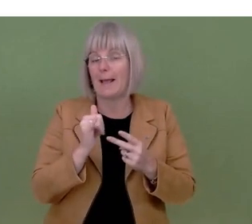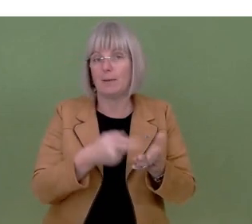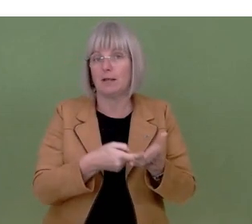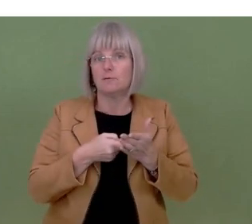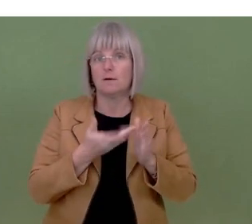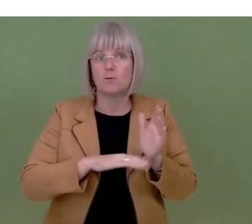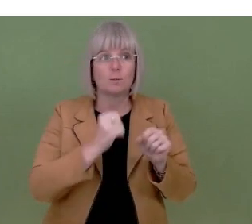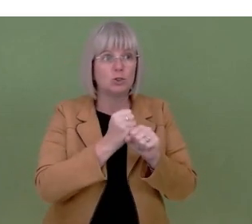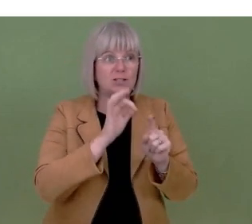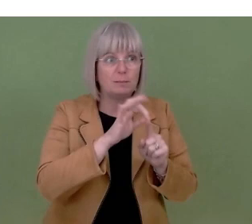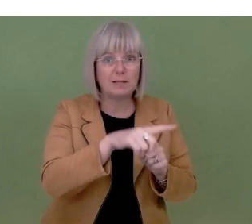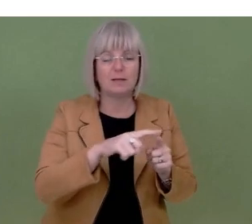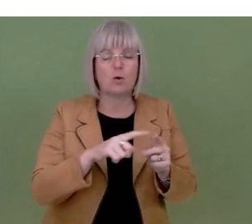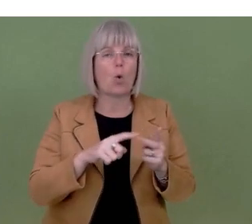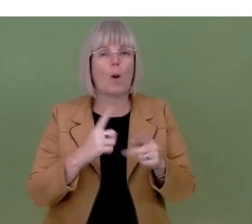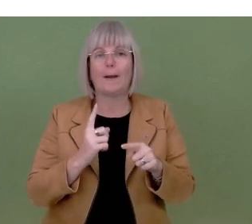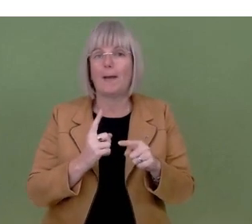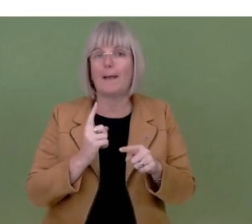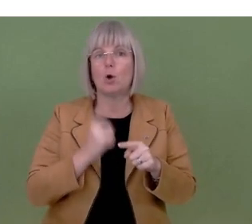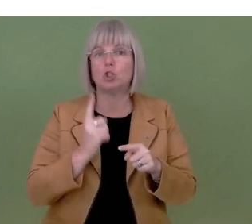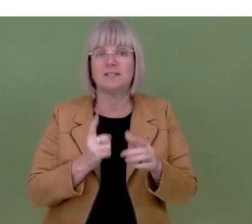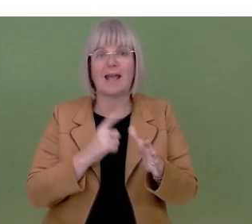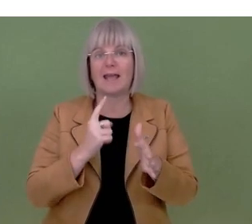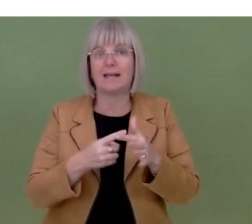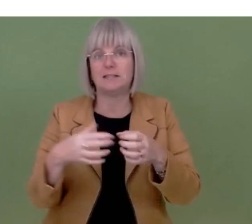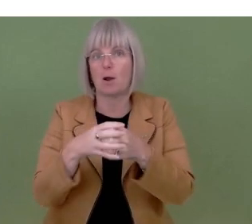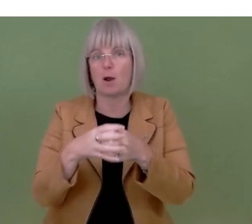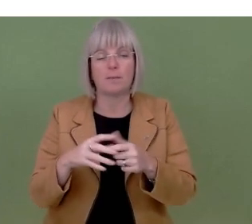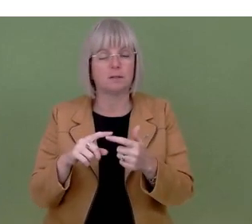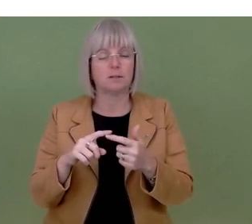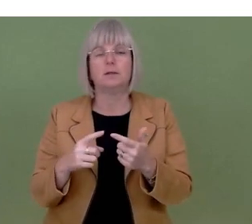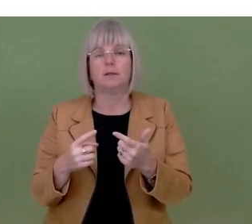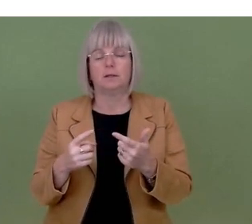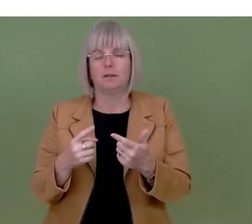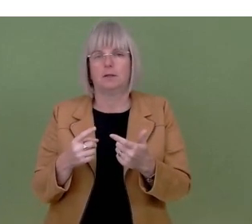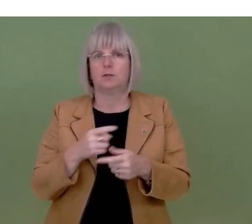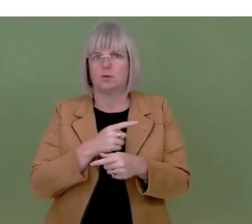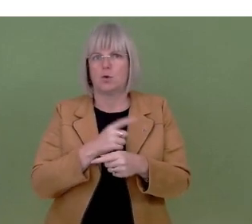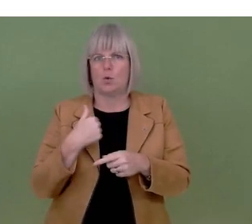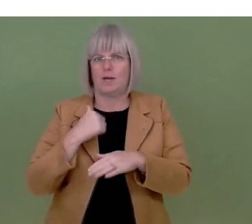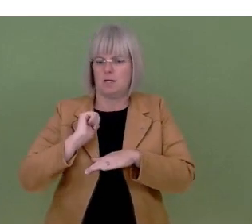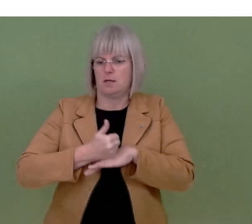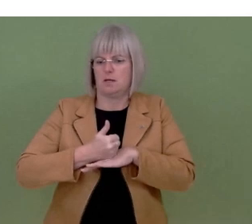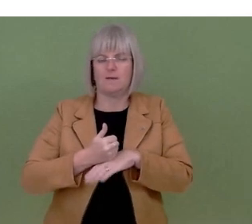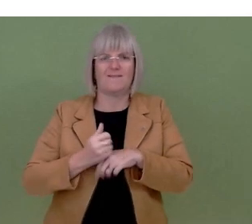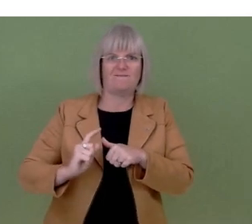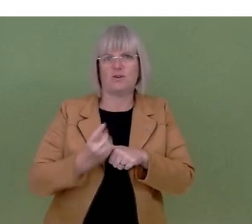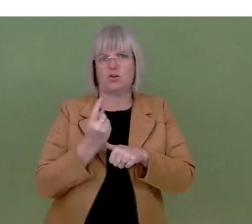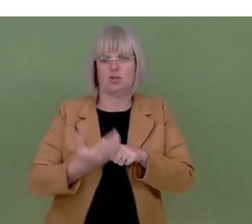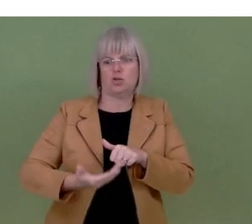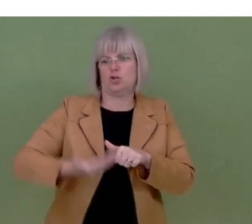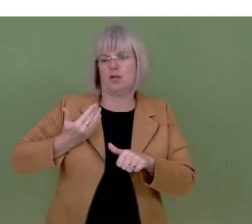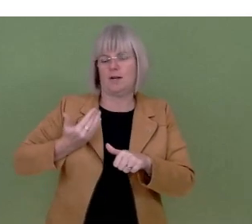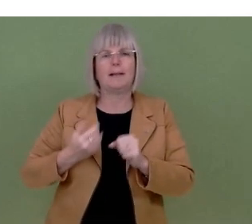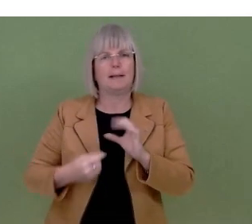department or acute admission. And one of the things that we put in place from the beginning was that it was important for all patients to have the experience of a